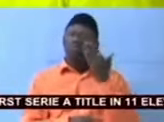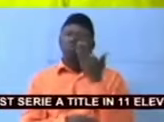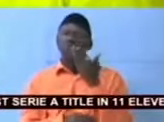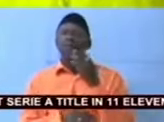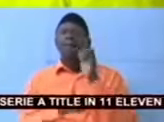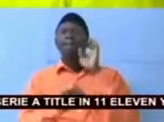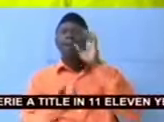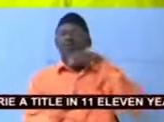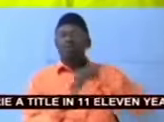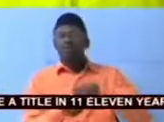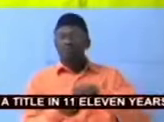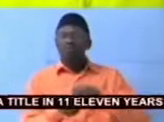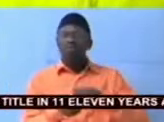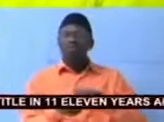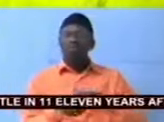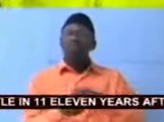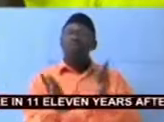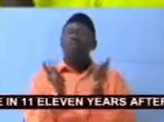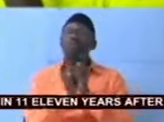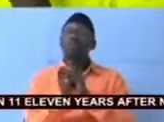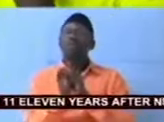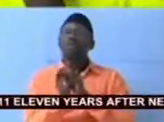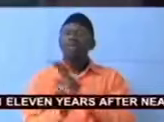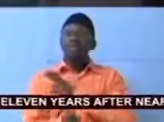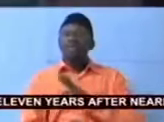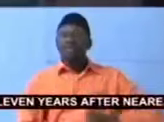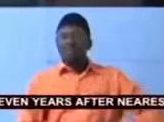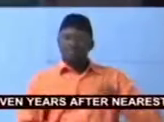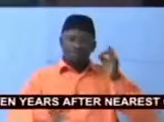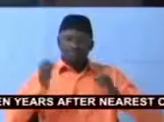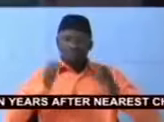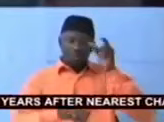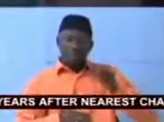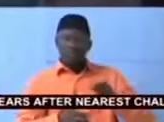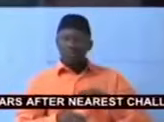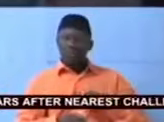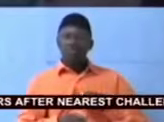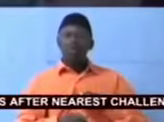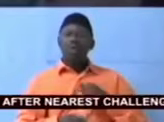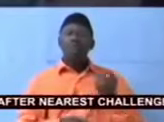decision that they have taken. And